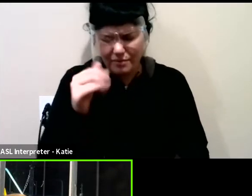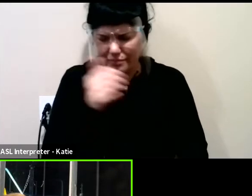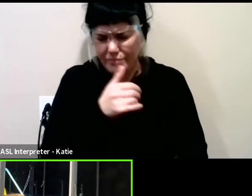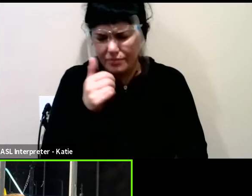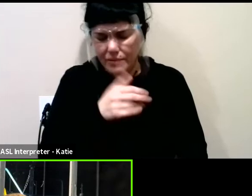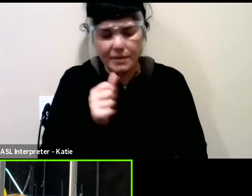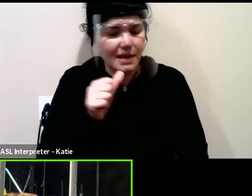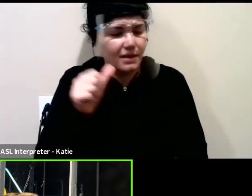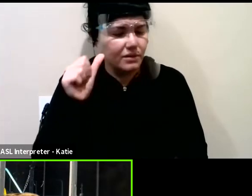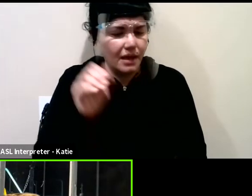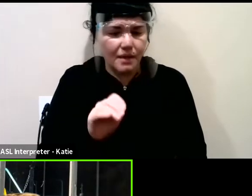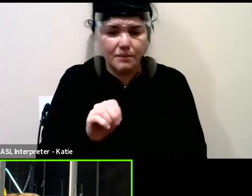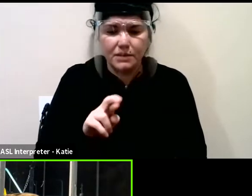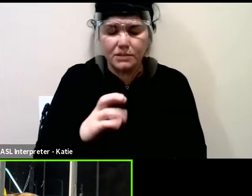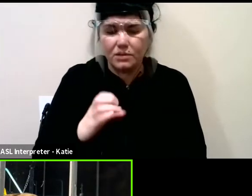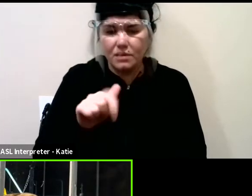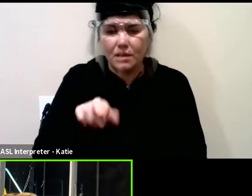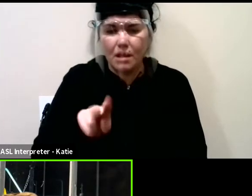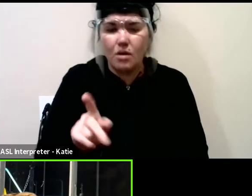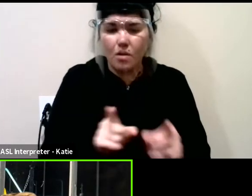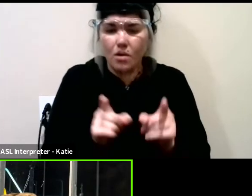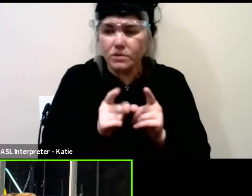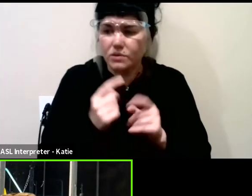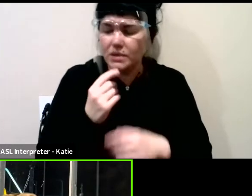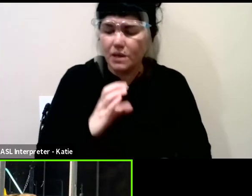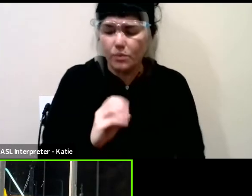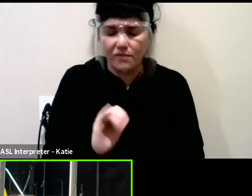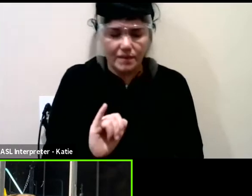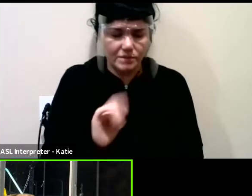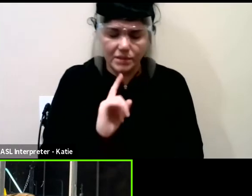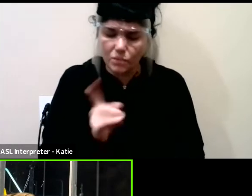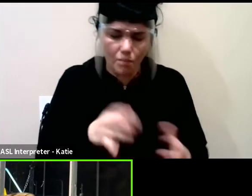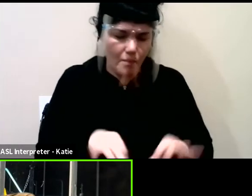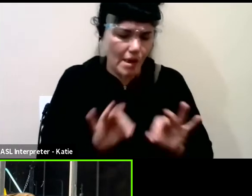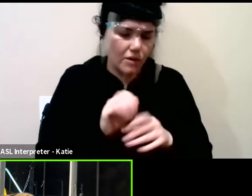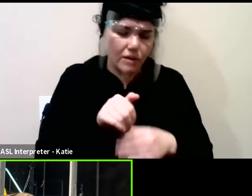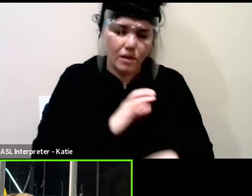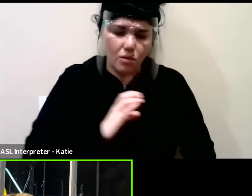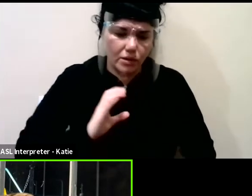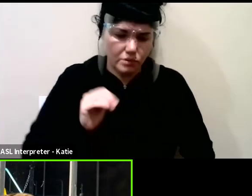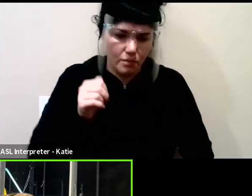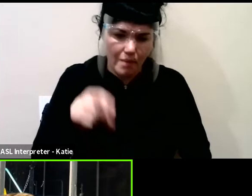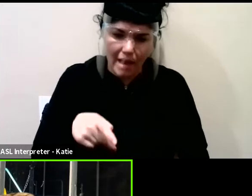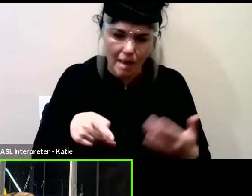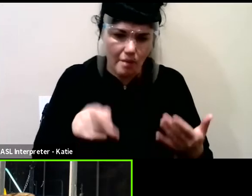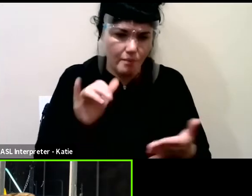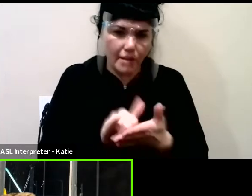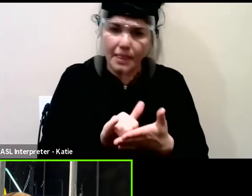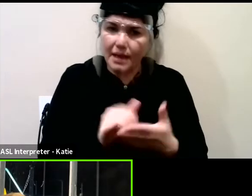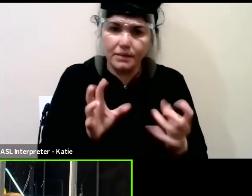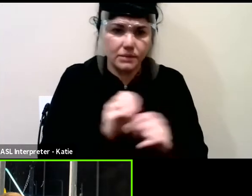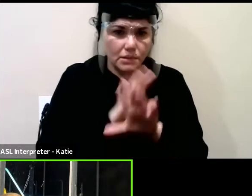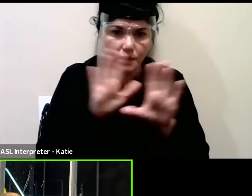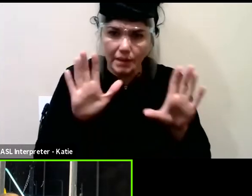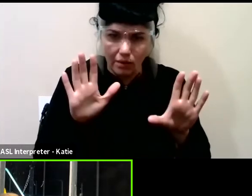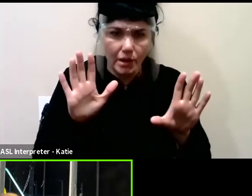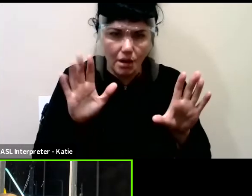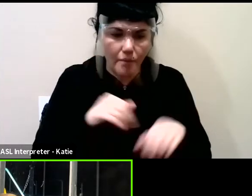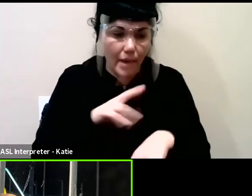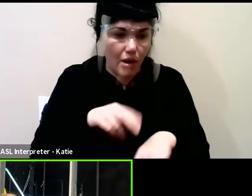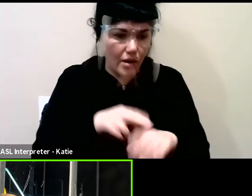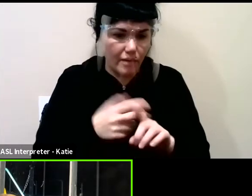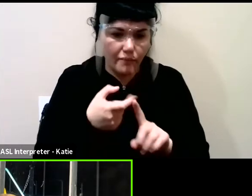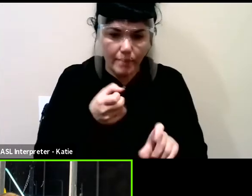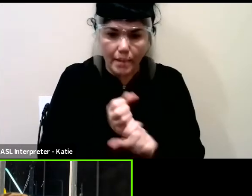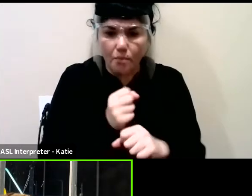mr clark you also said communities of interest don't matter in the congressional map and that is clearly apparent from the product you've